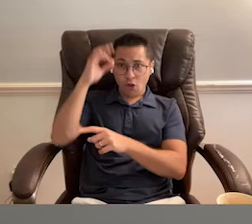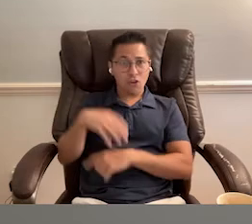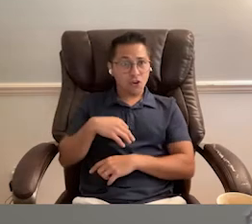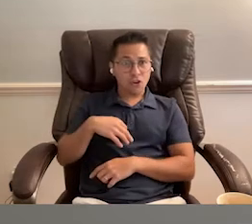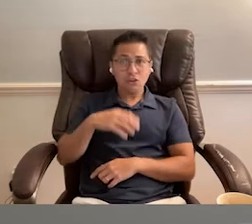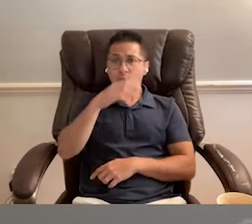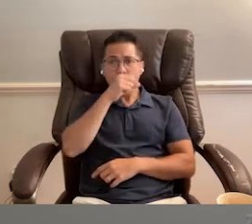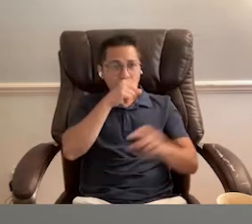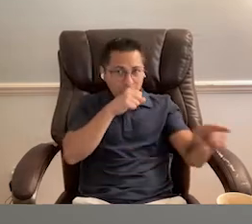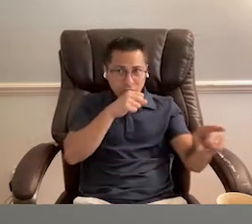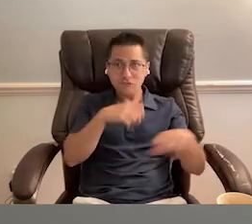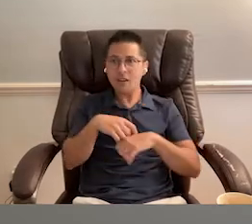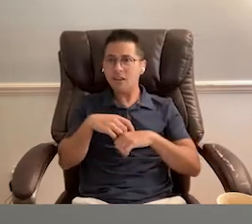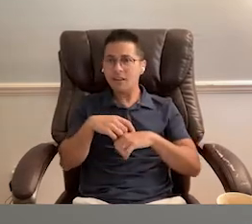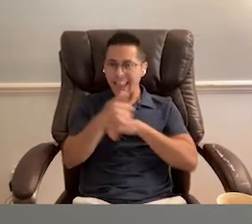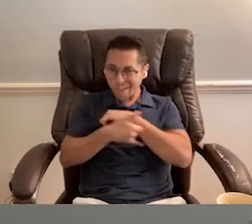Seminole's yours, right? Orange.